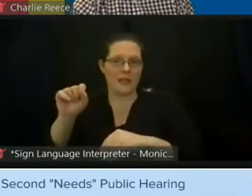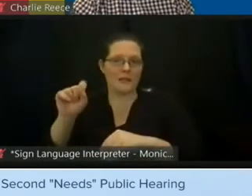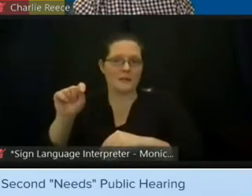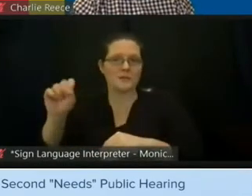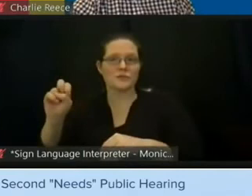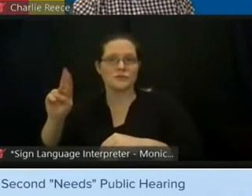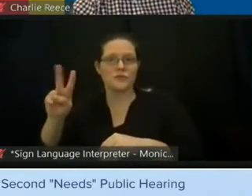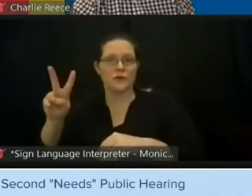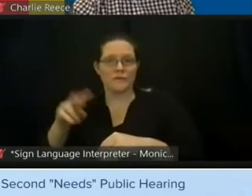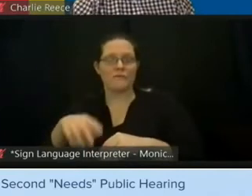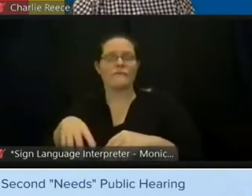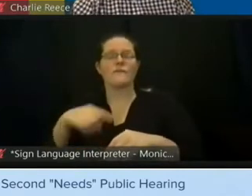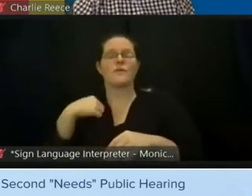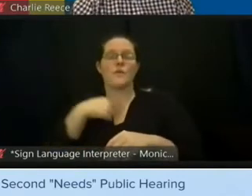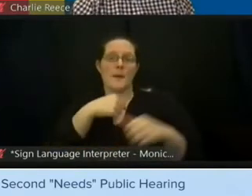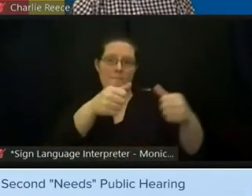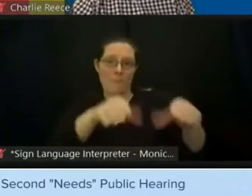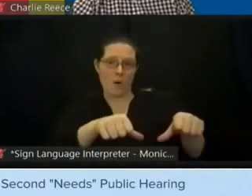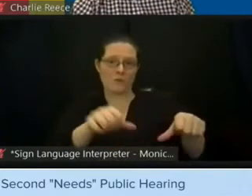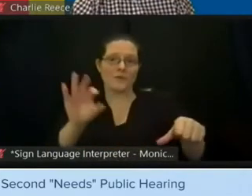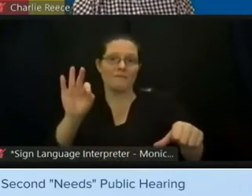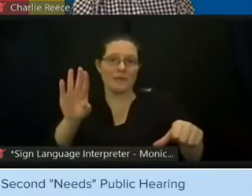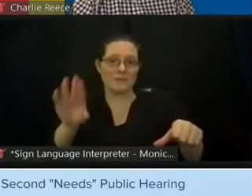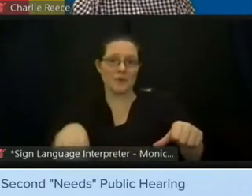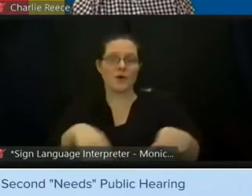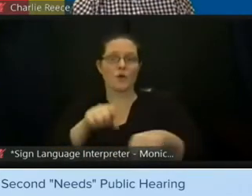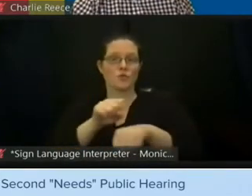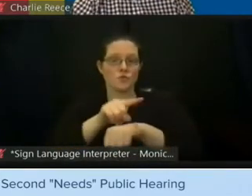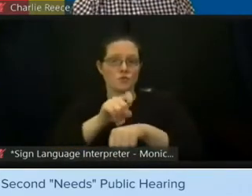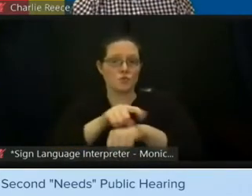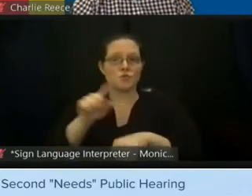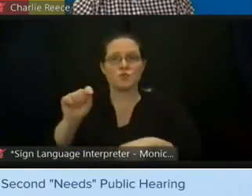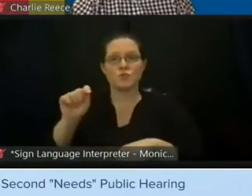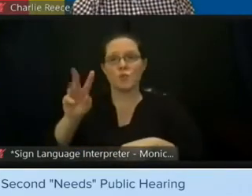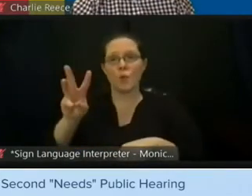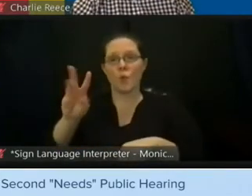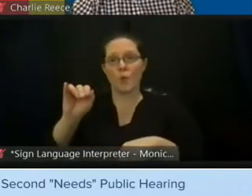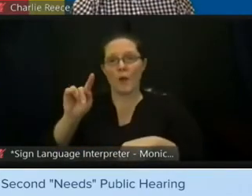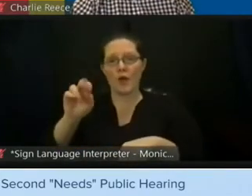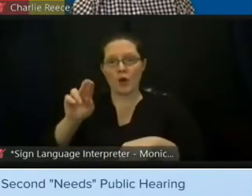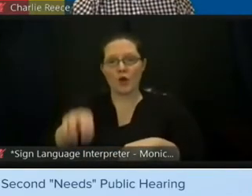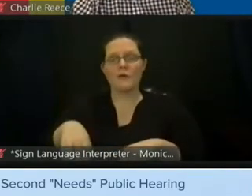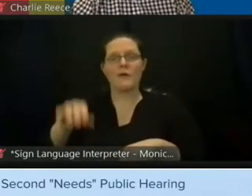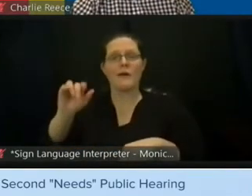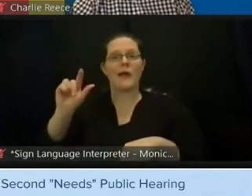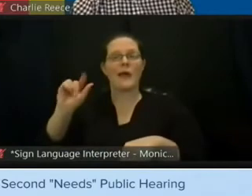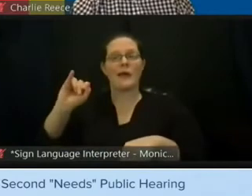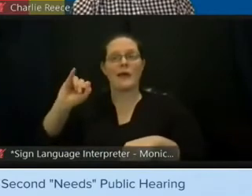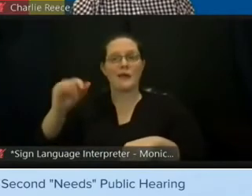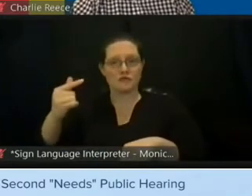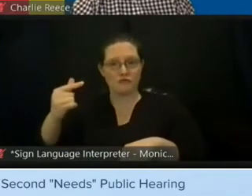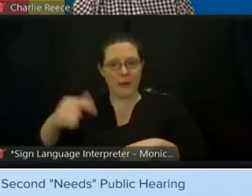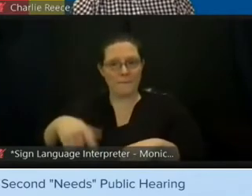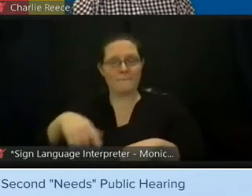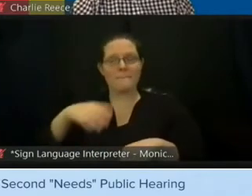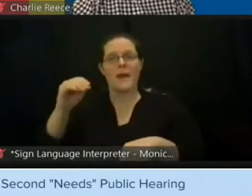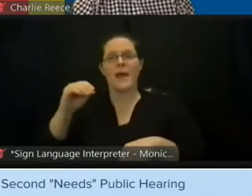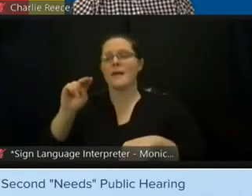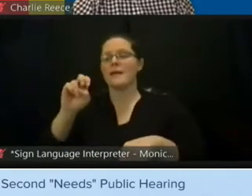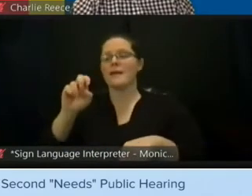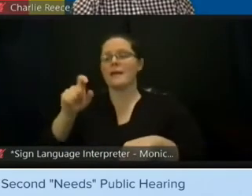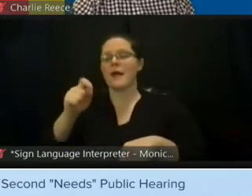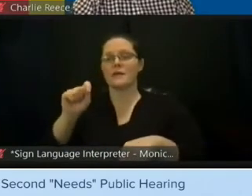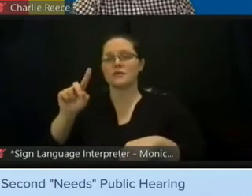on Facebook, Twitter, Instagram, and Nextdoor. As a recipient of